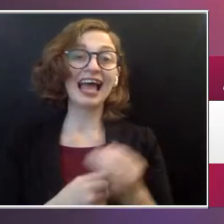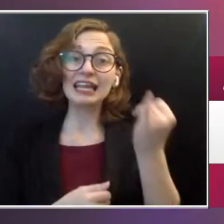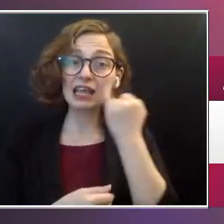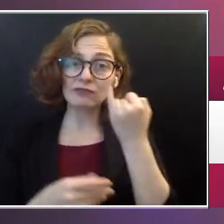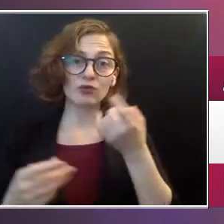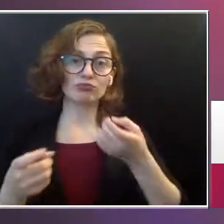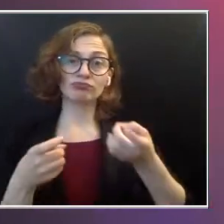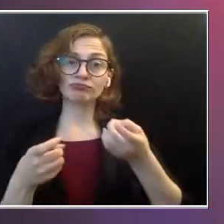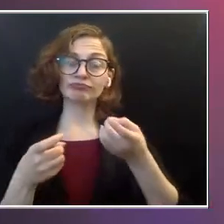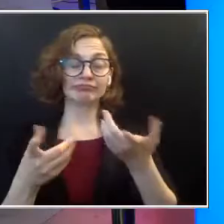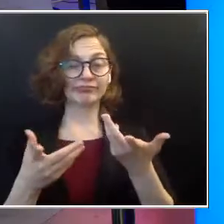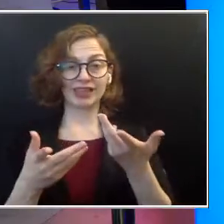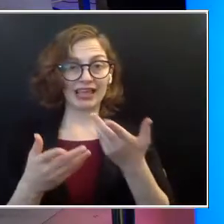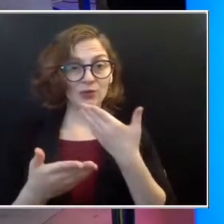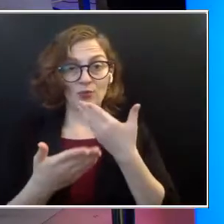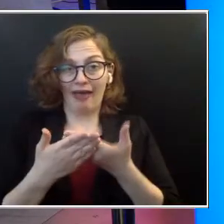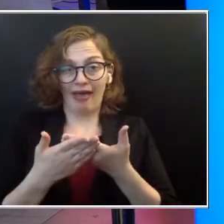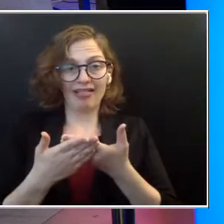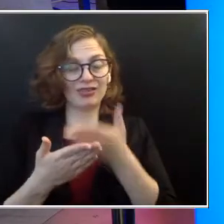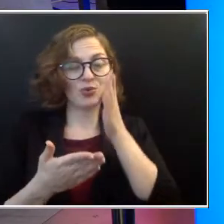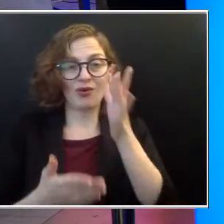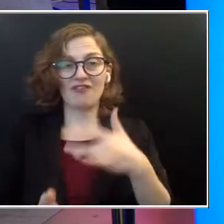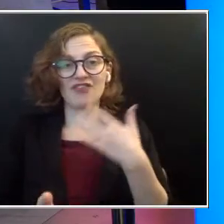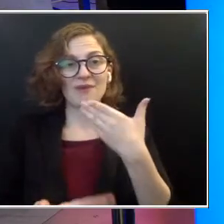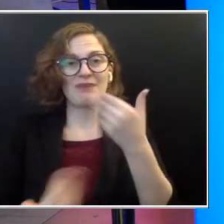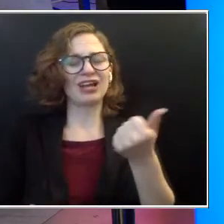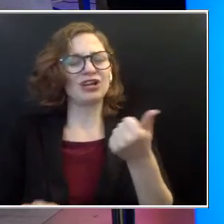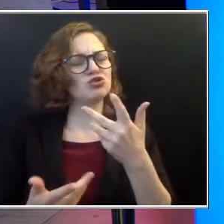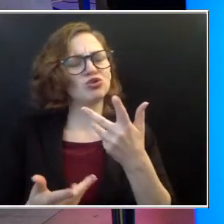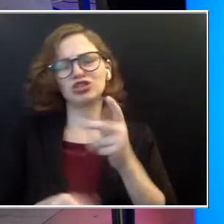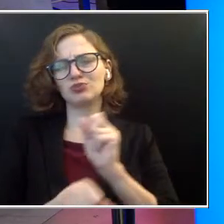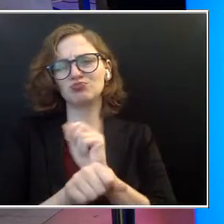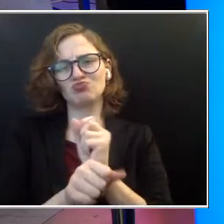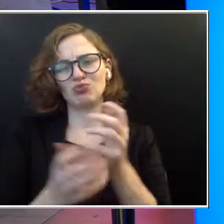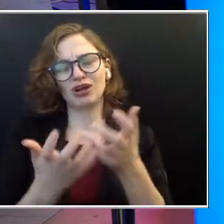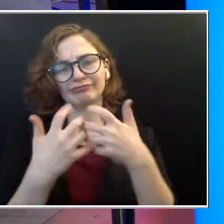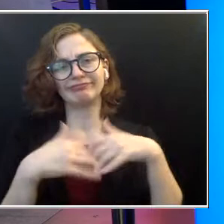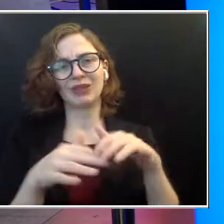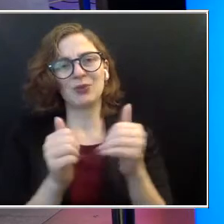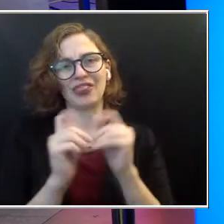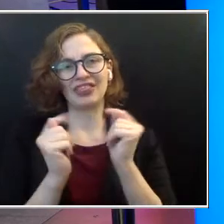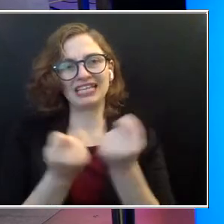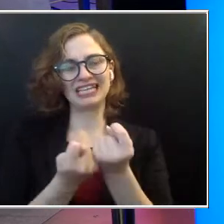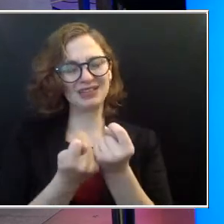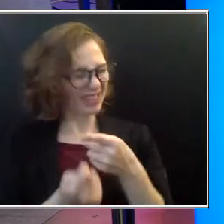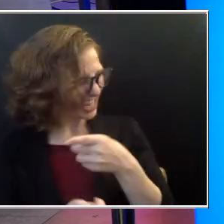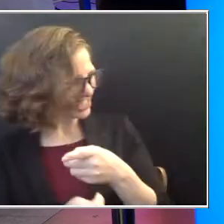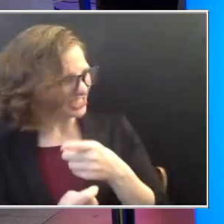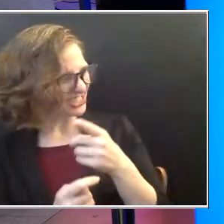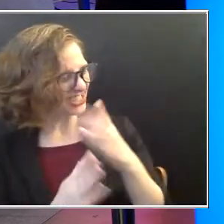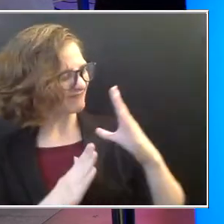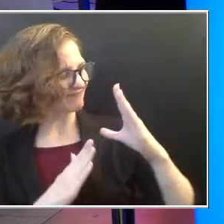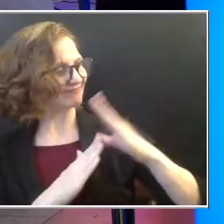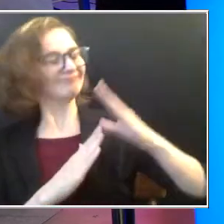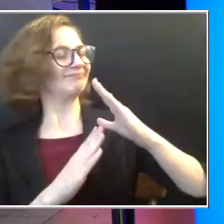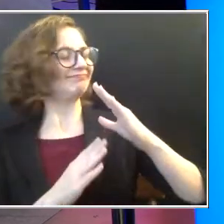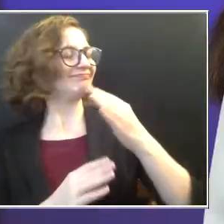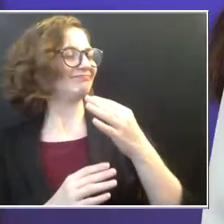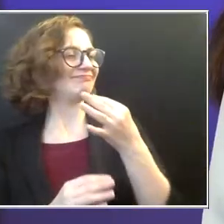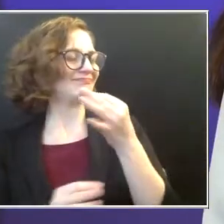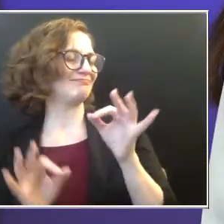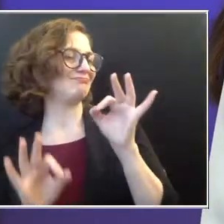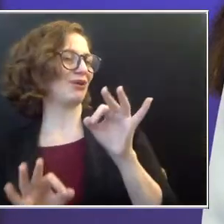So work with your team. Dr. Eck, is she a model patient? Of course, Erin is a model patient. Yes, it's been